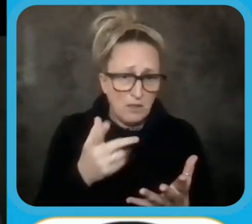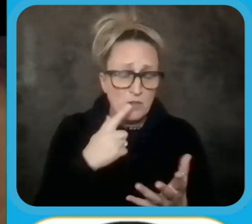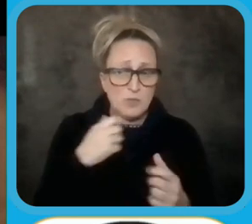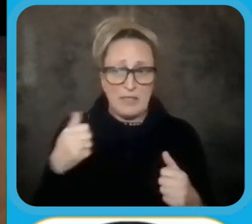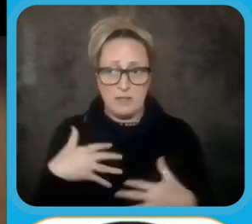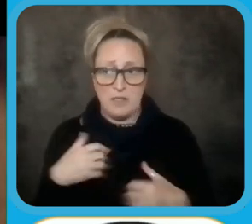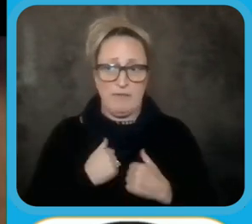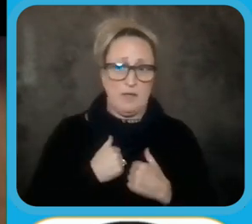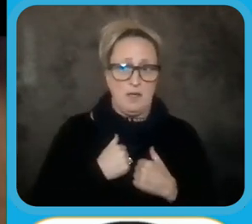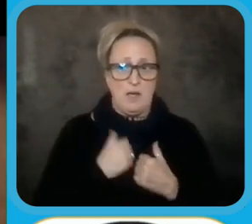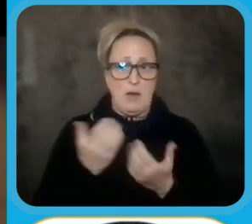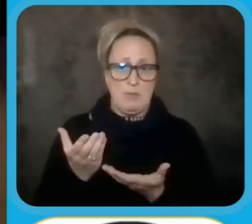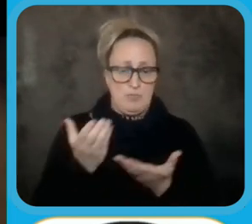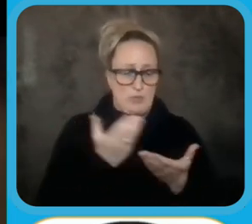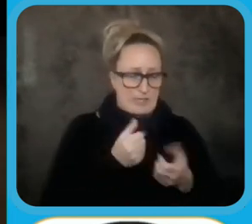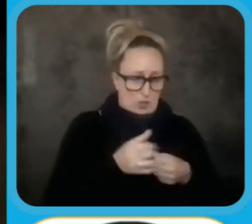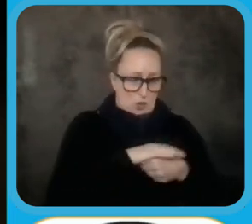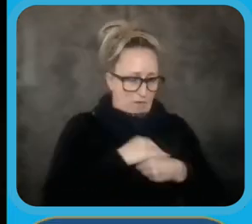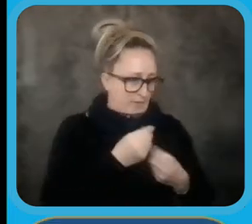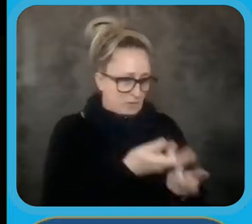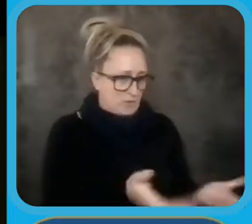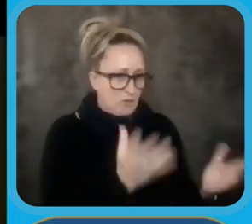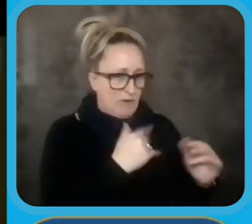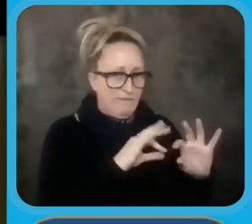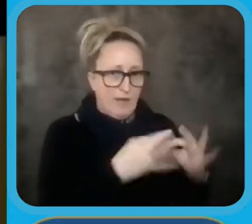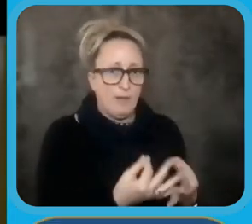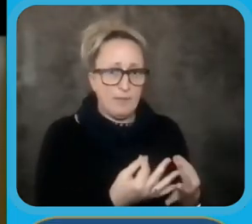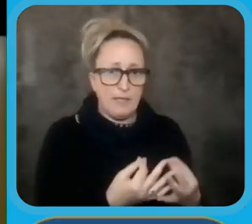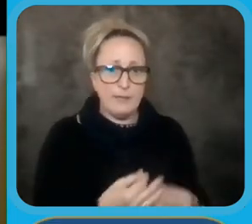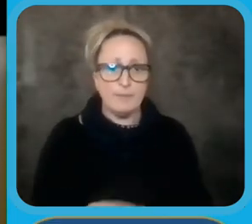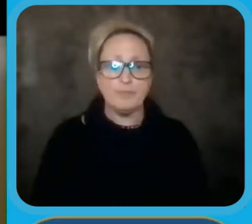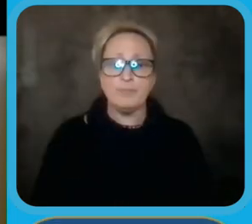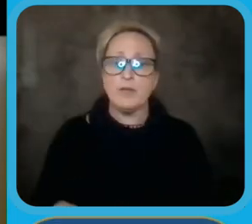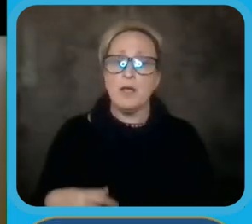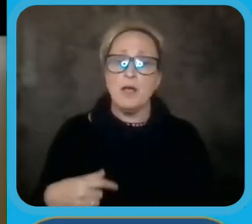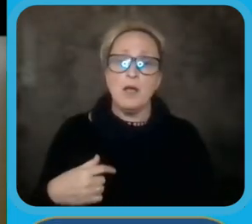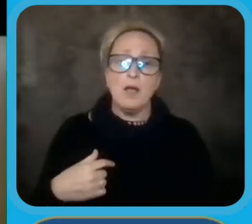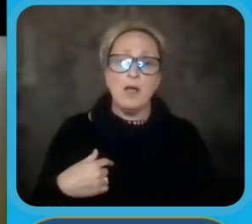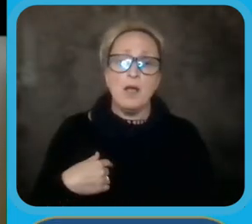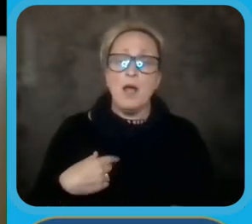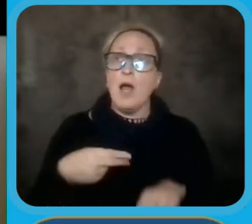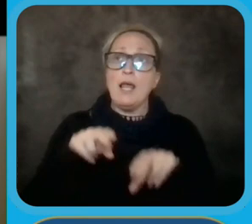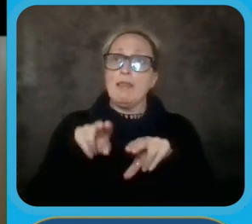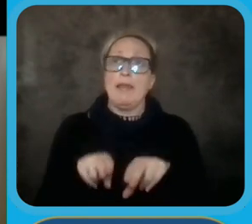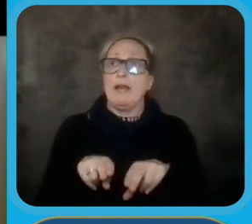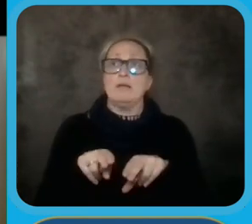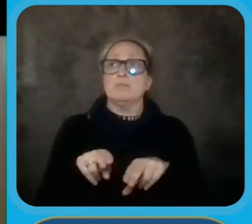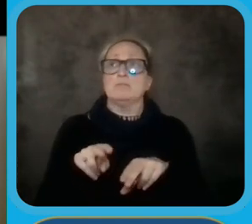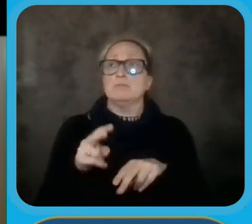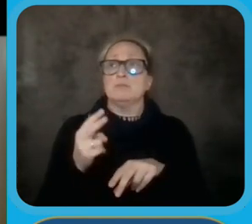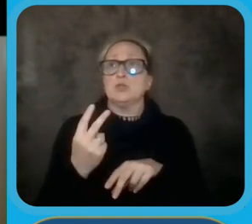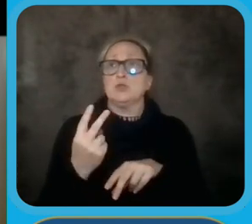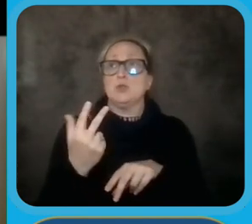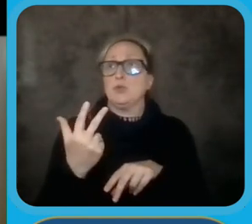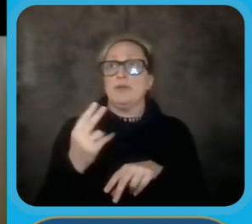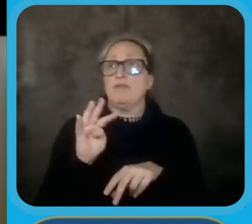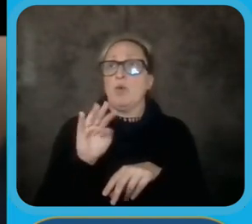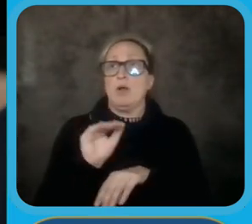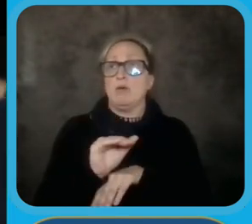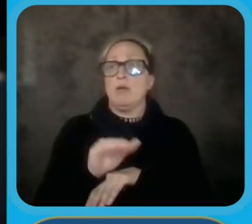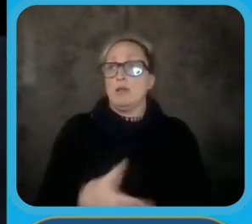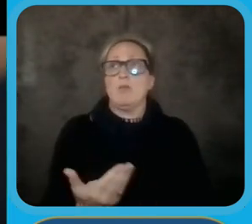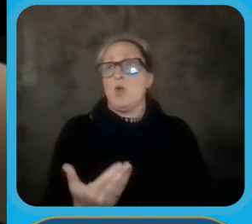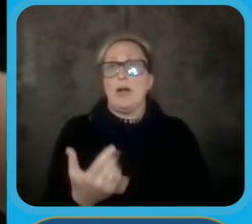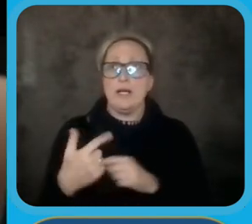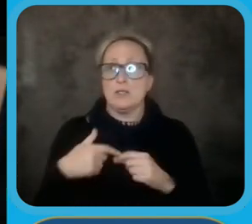that I would bring home COVID to my family. I laid in bed at 2, 3, 4 in the morning sometimes thinking about a patient or